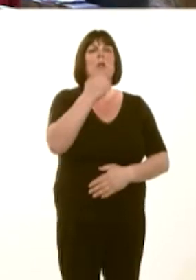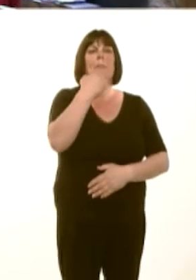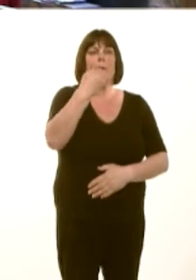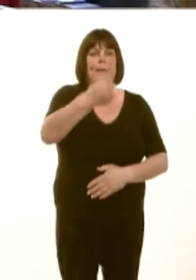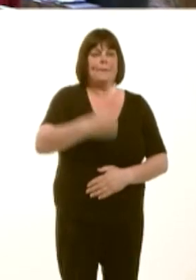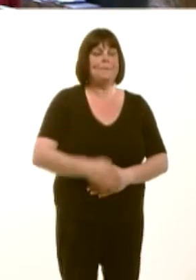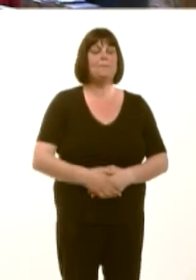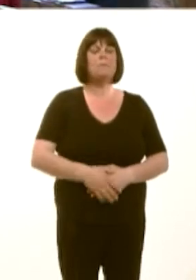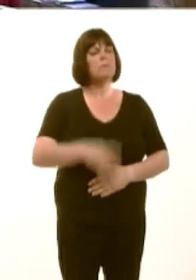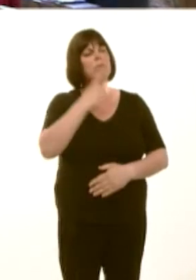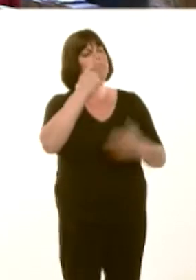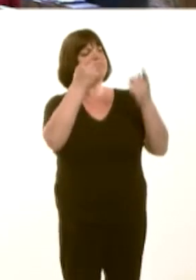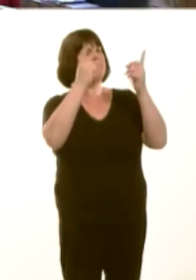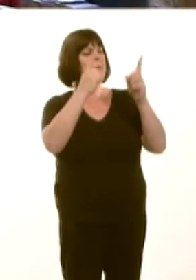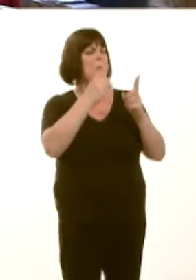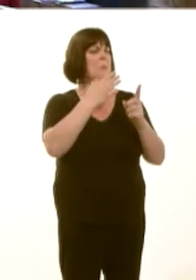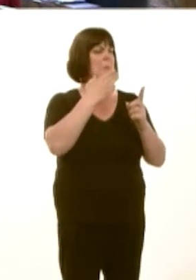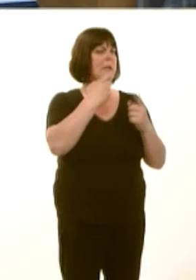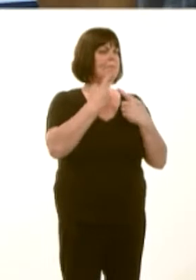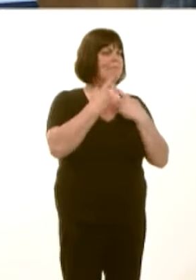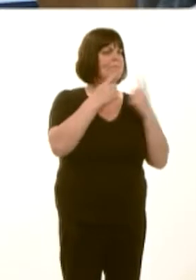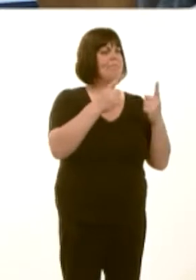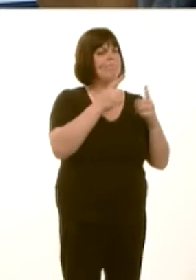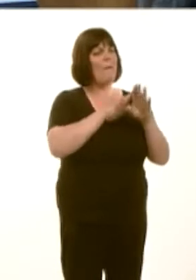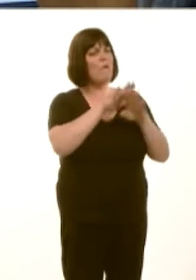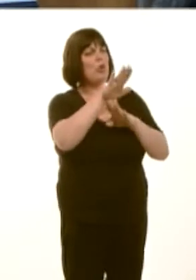Will the First Minister make a statement on the future of Jobs Growth Wales?